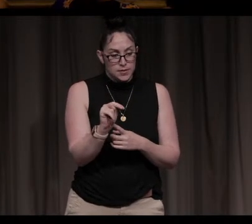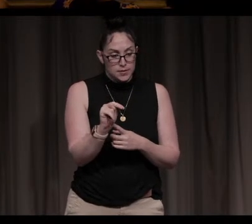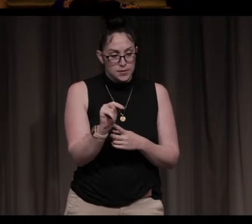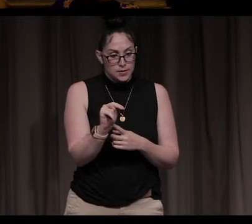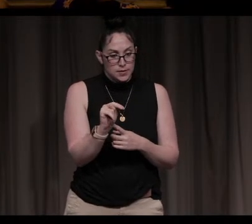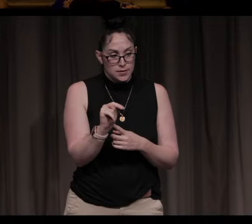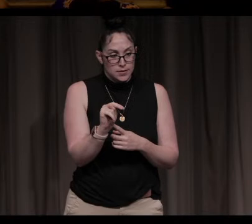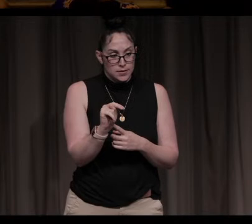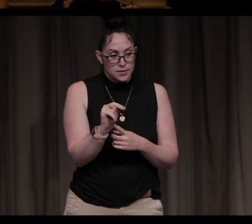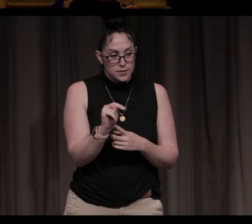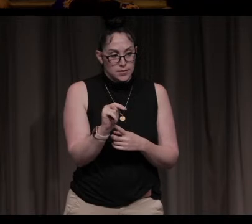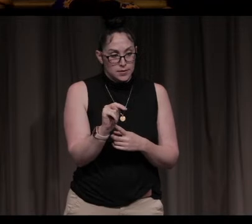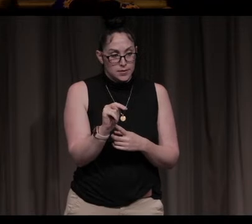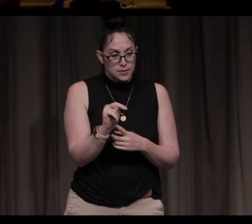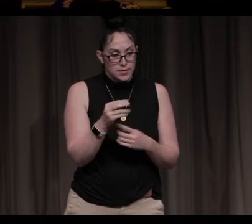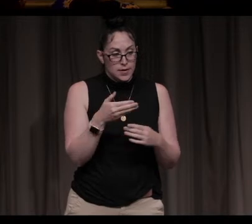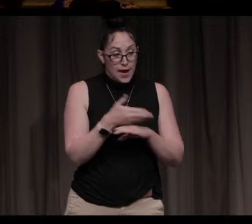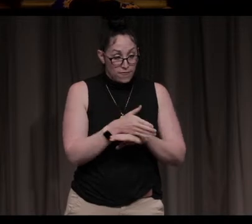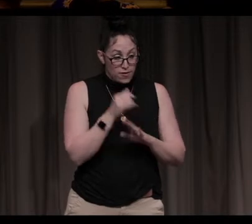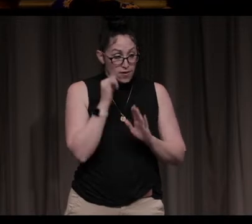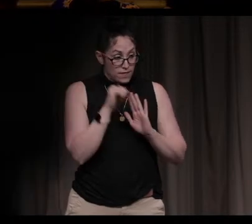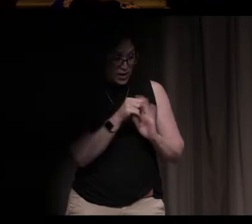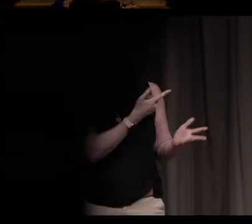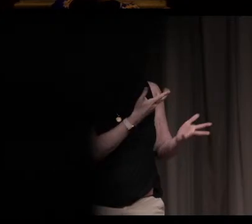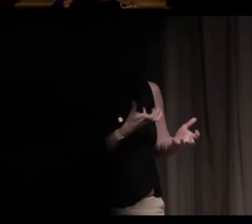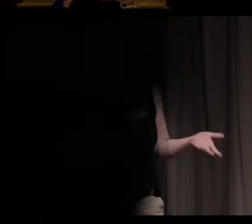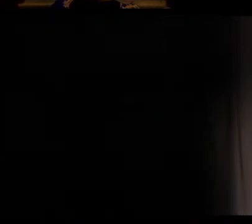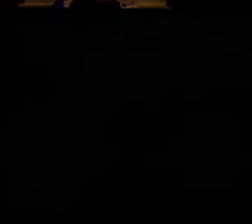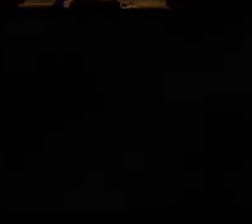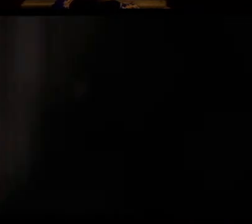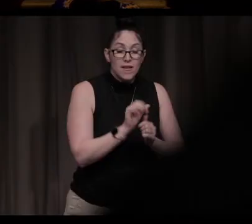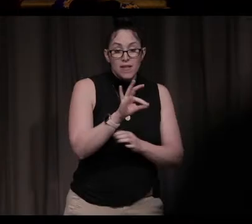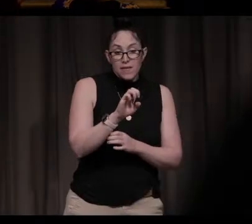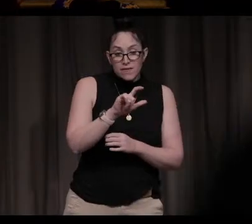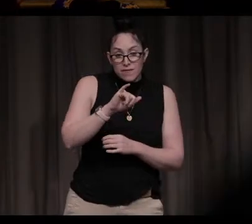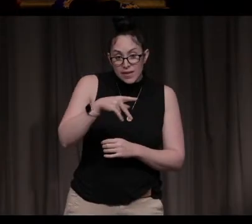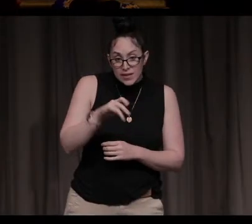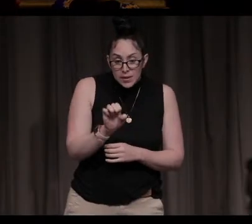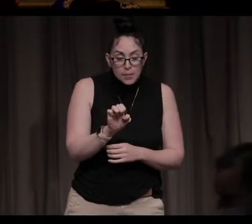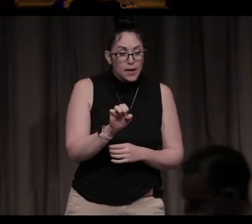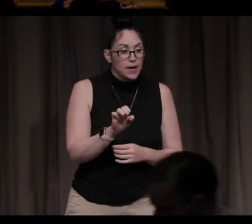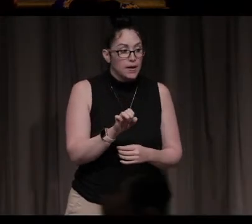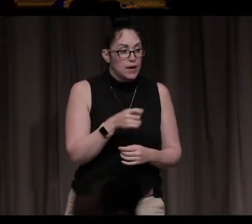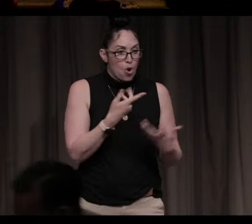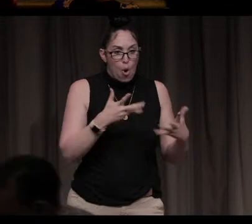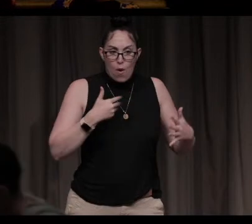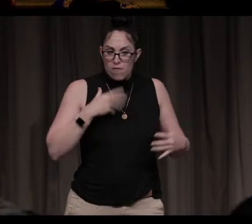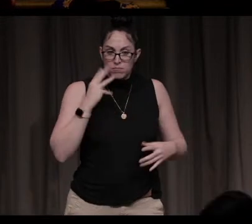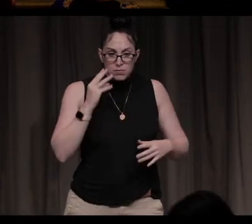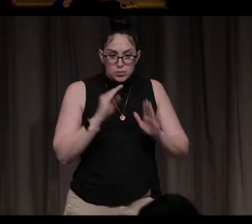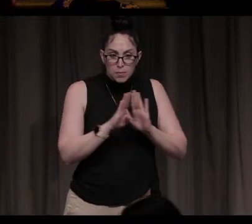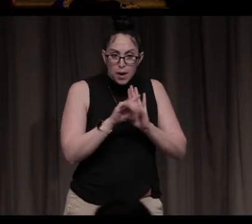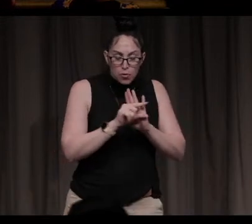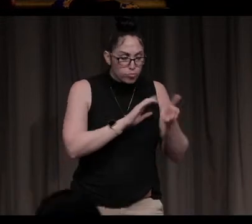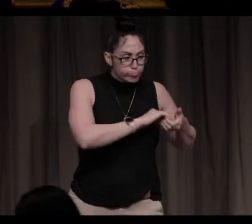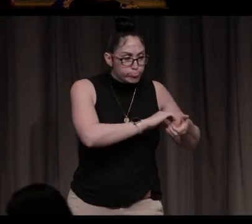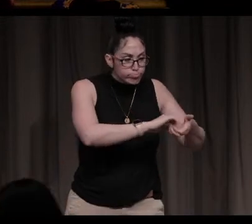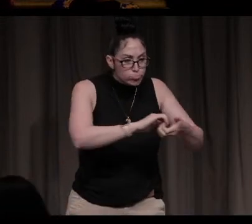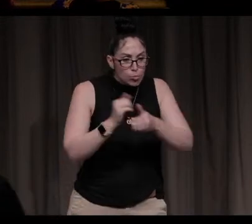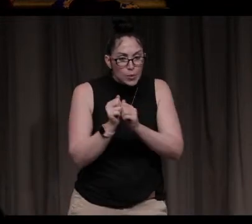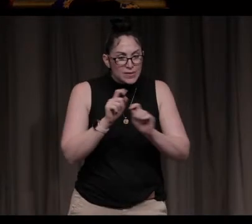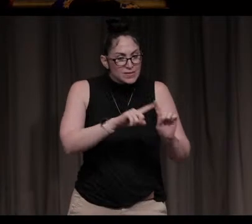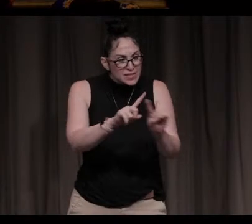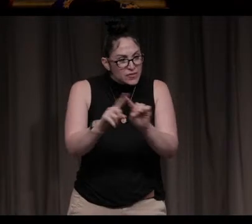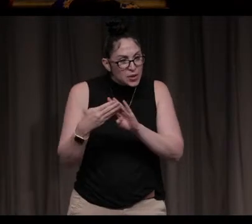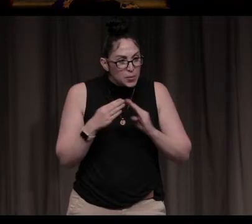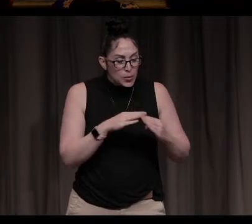identifying that, we wanted to work with Felipe, and he has a background of collaborating with different communities,